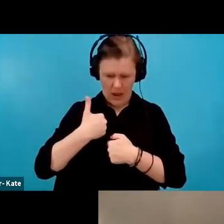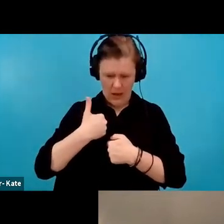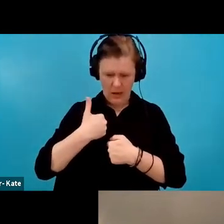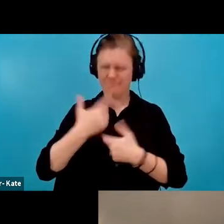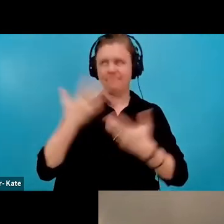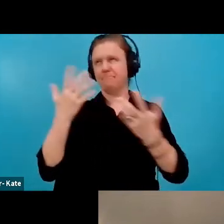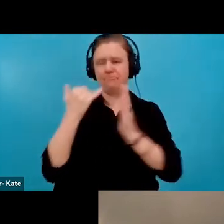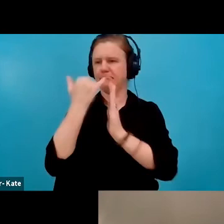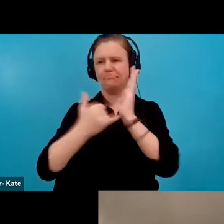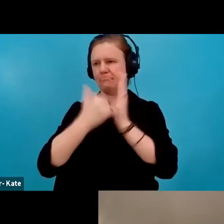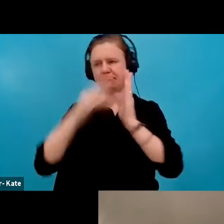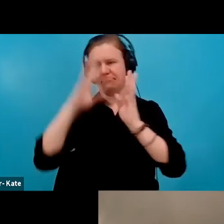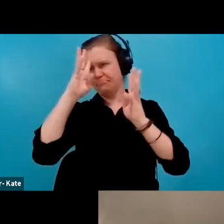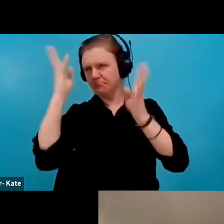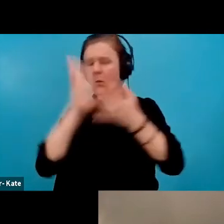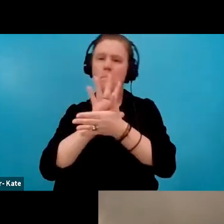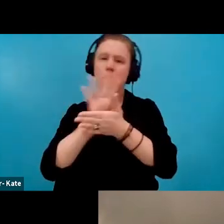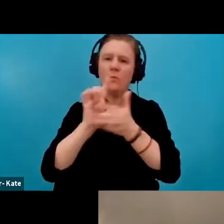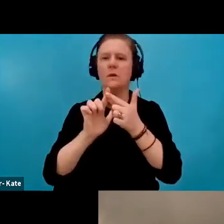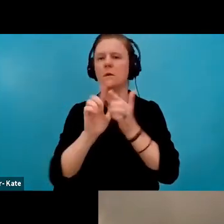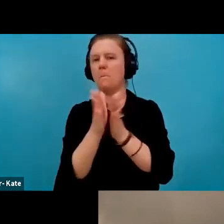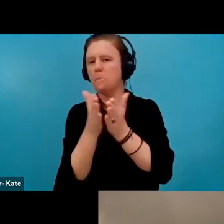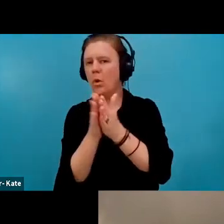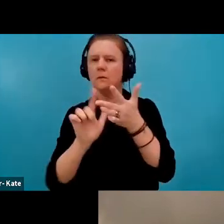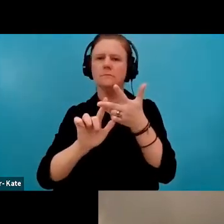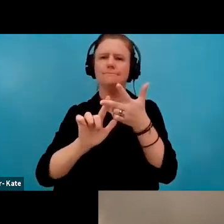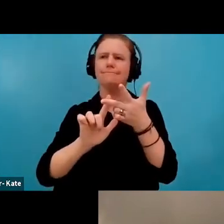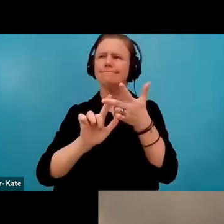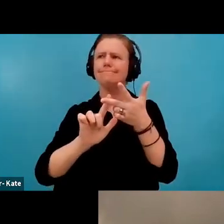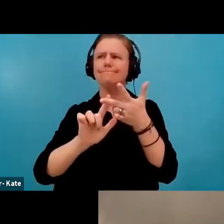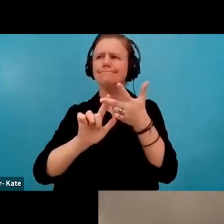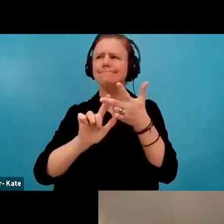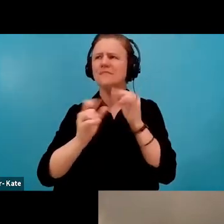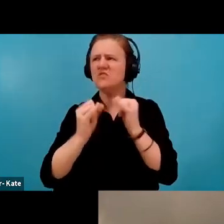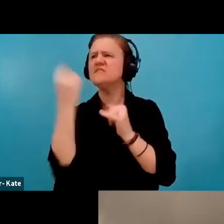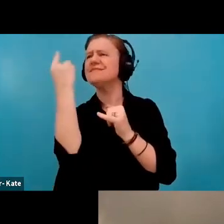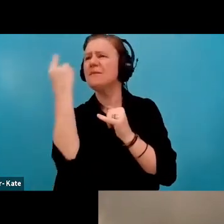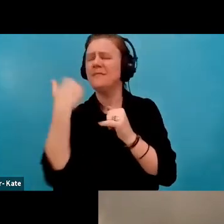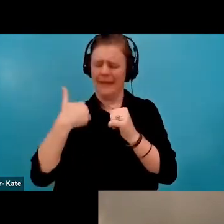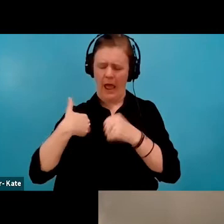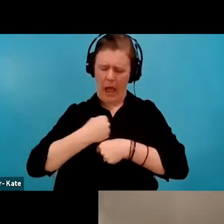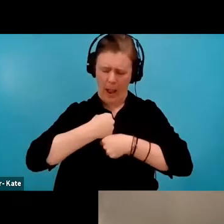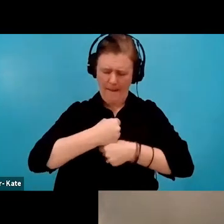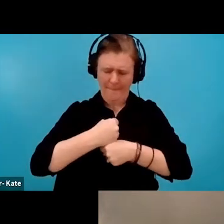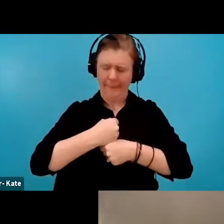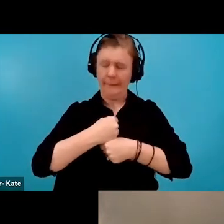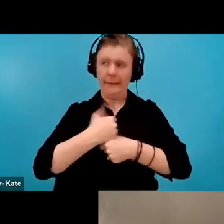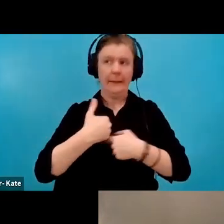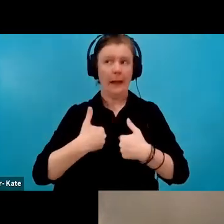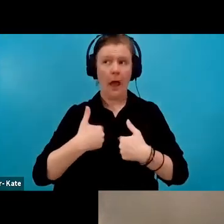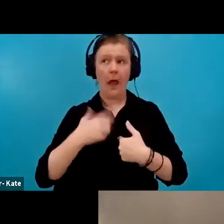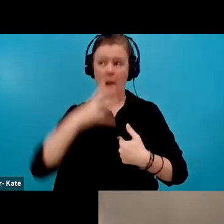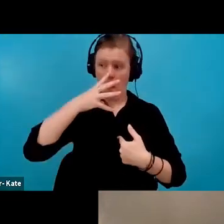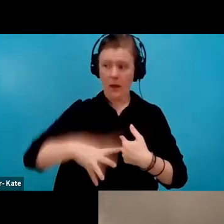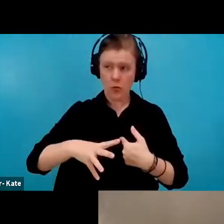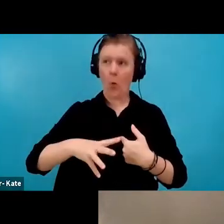accessed by, you know, people who, you know, it's in my power to make this thing accessible, it is